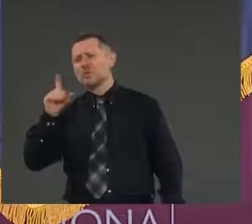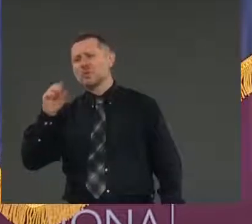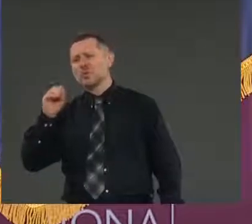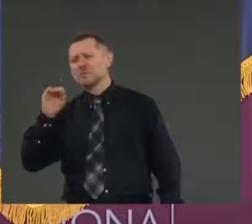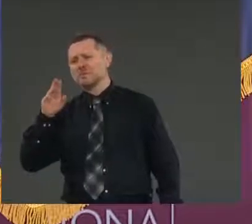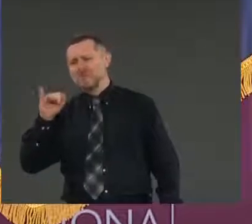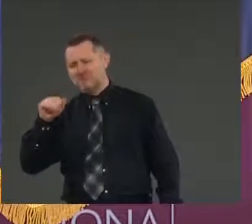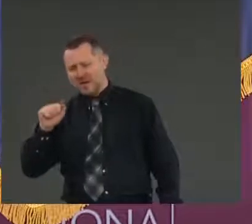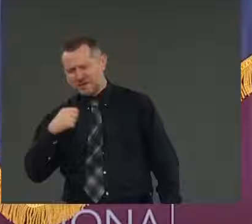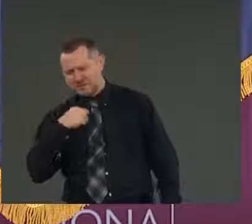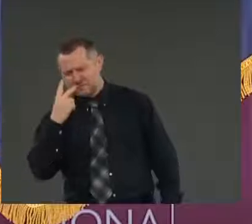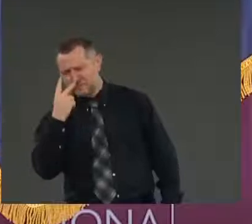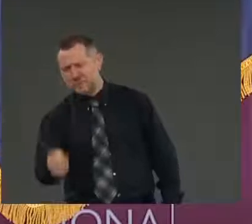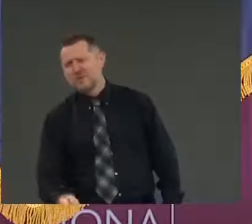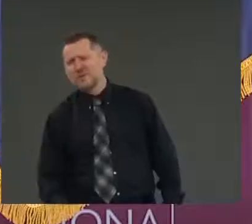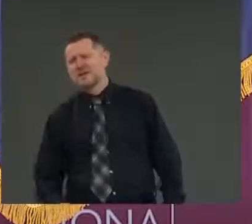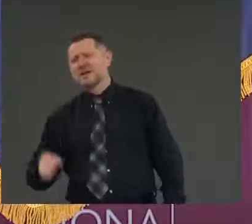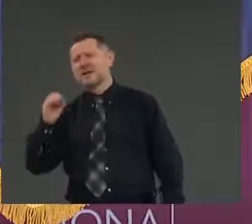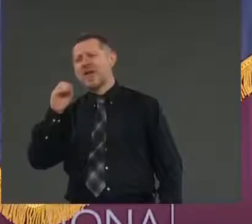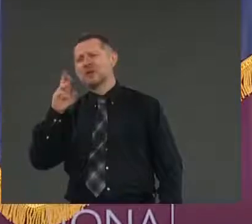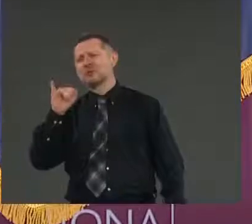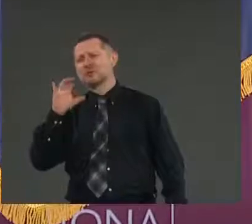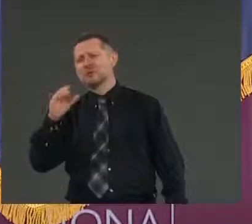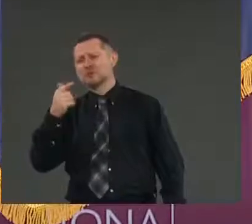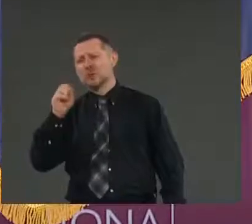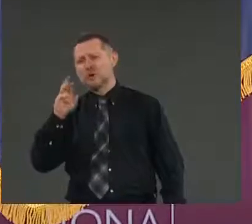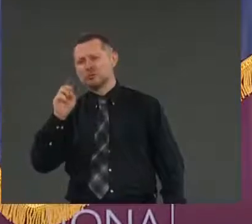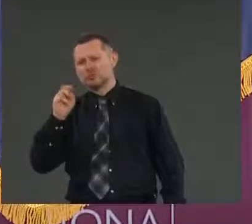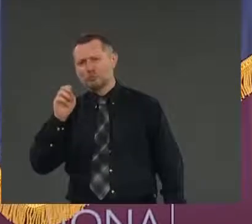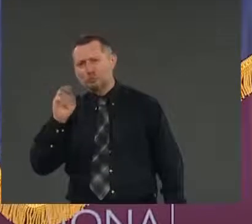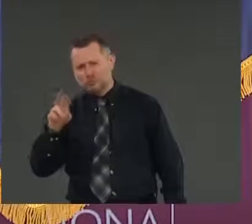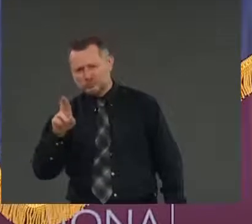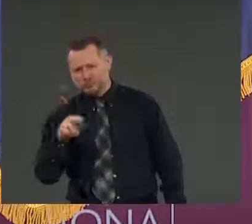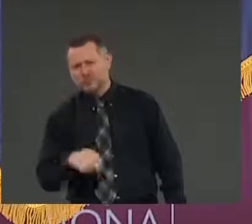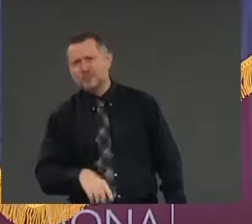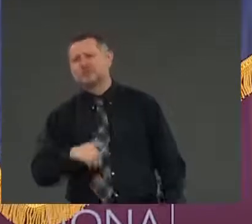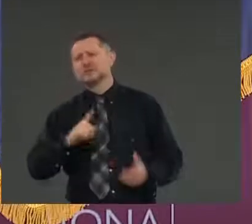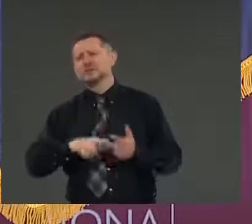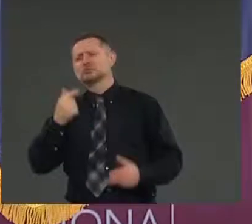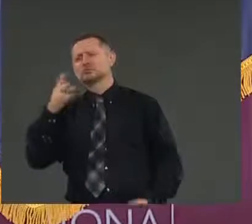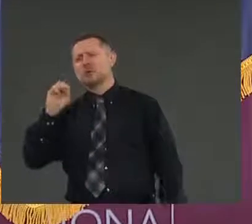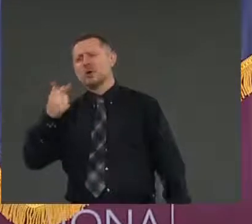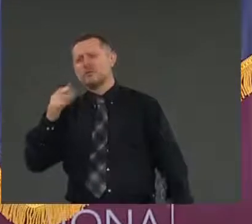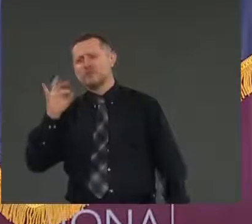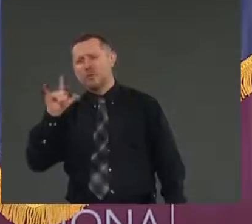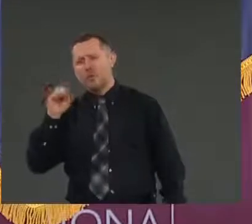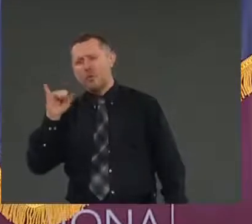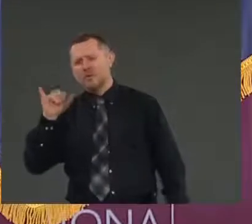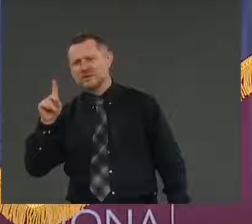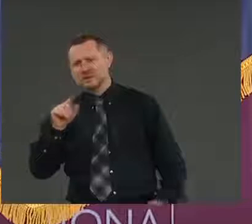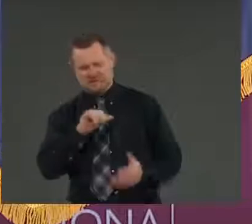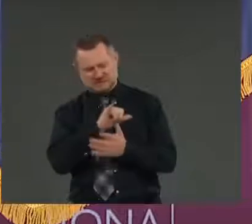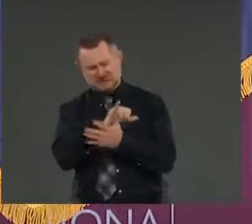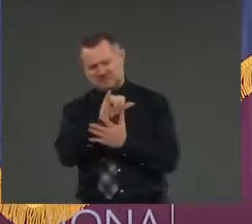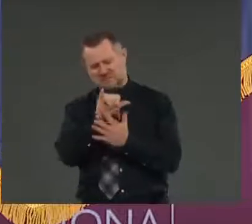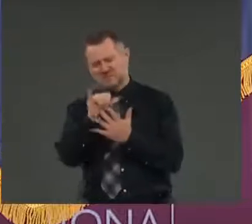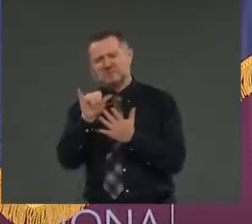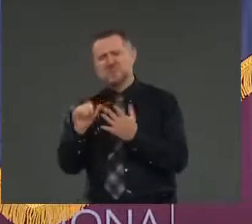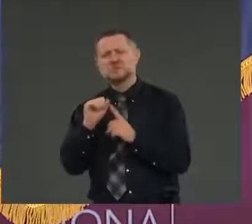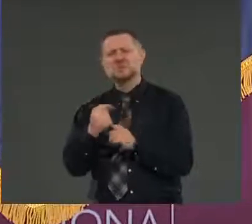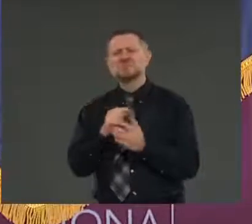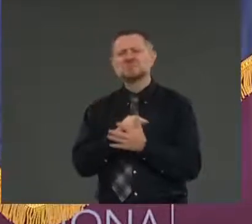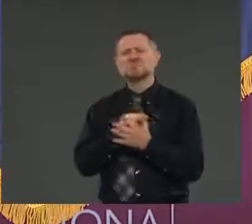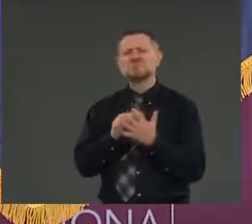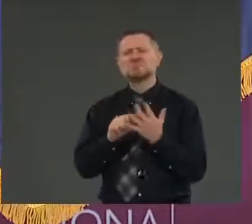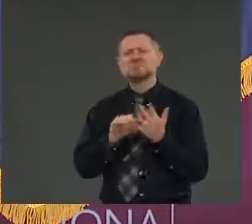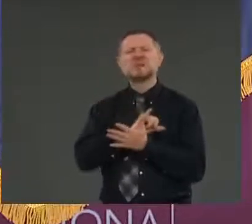Garner. And then you have George Floyd. It's the same case. Just change a couple of facts. It's